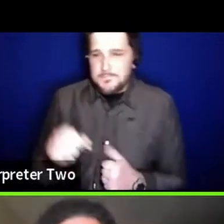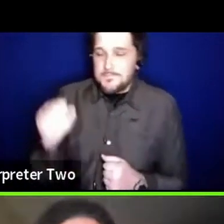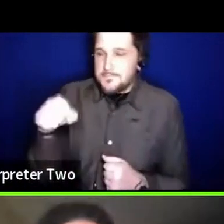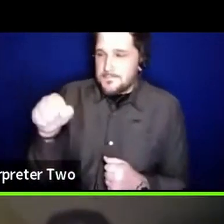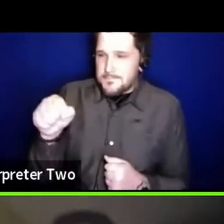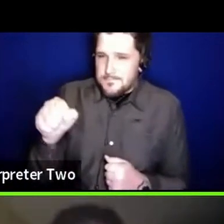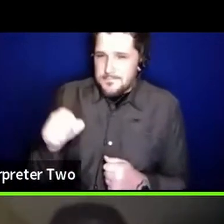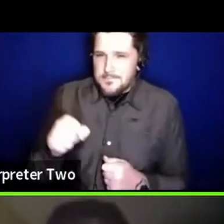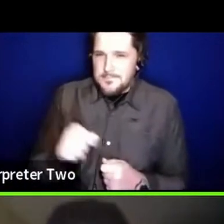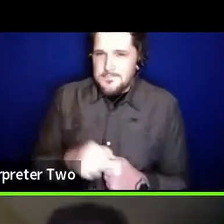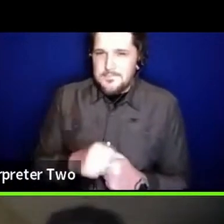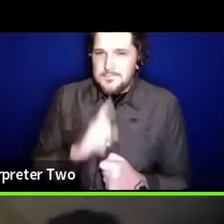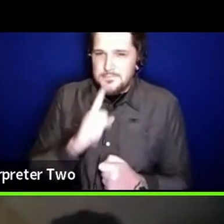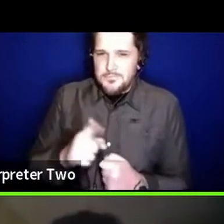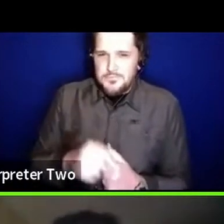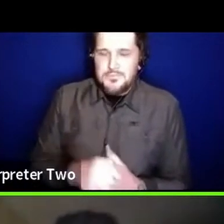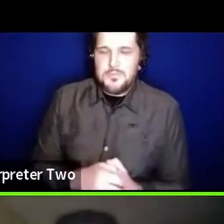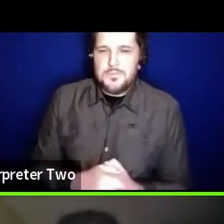Yeah, sure.